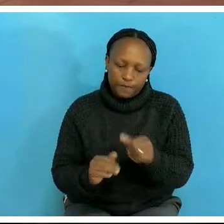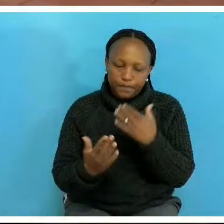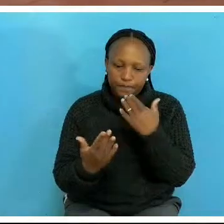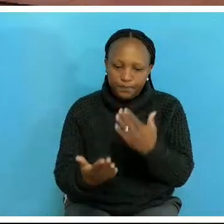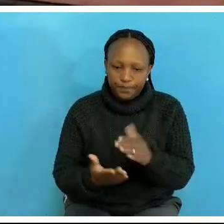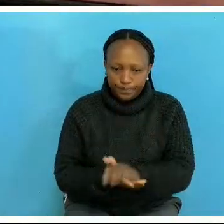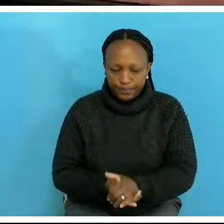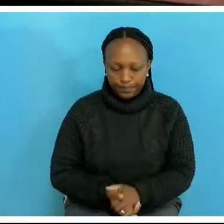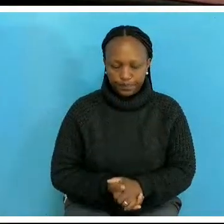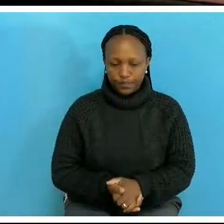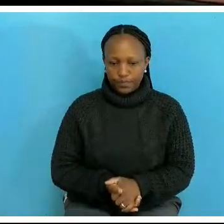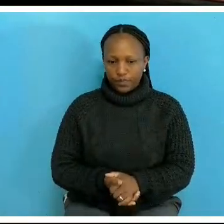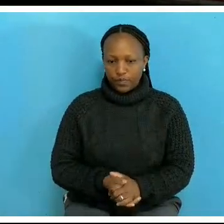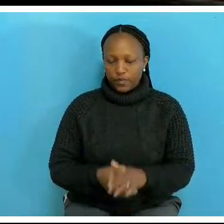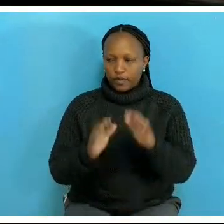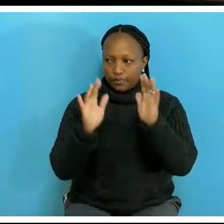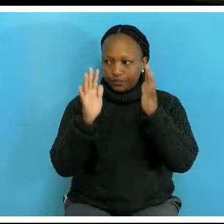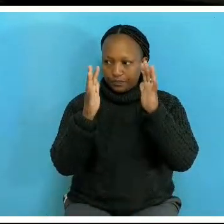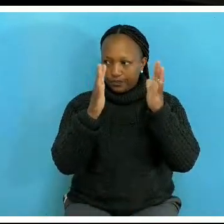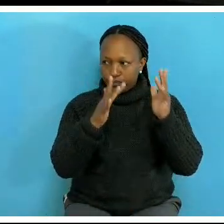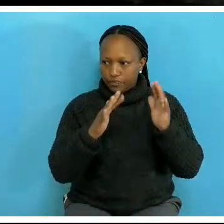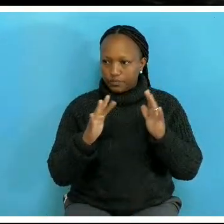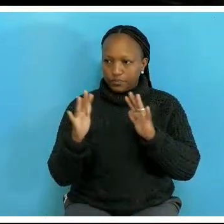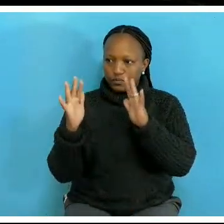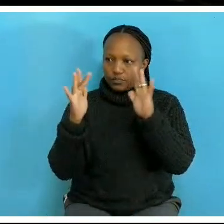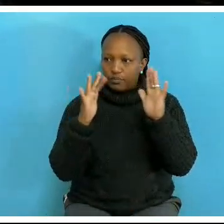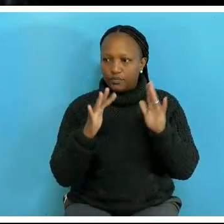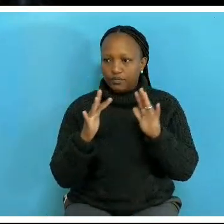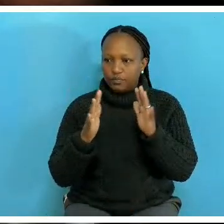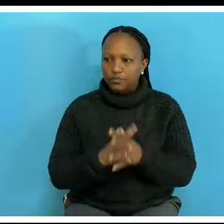you. Thank you very much.